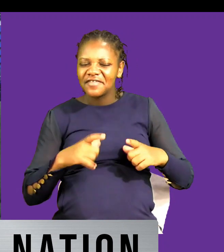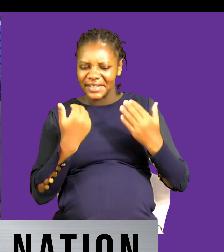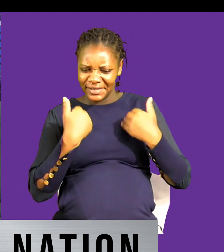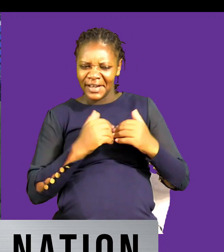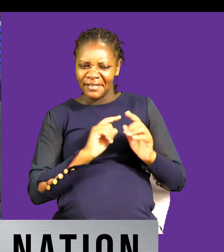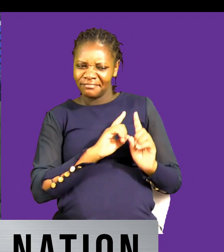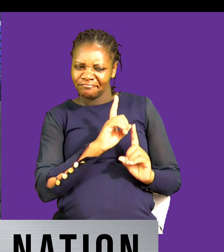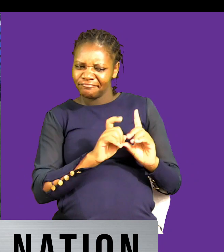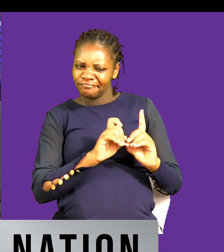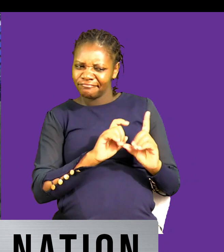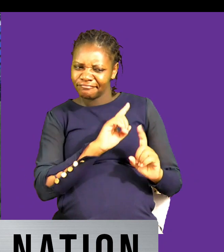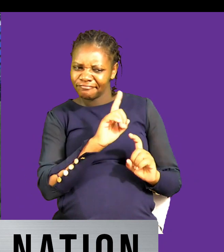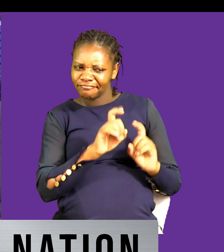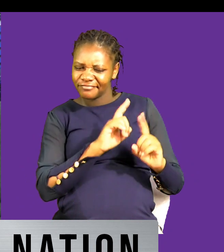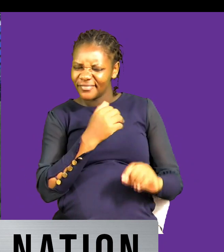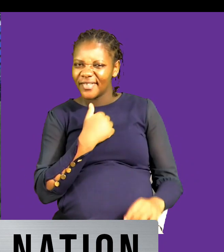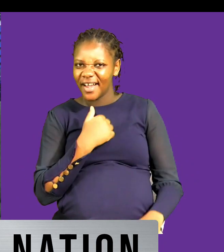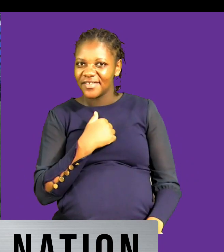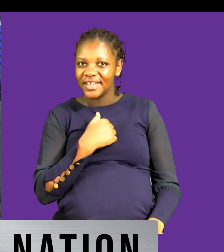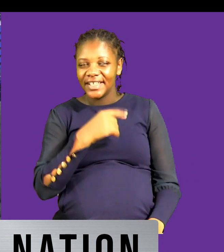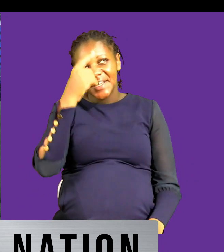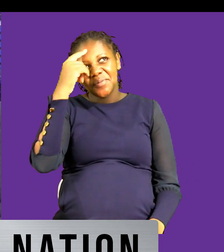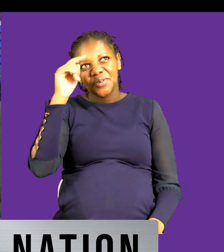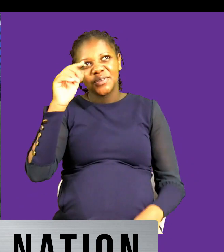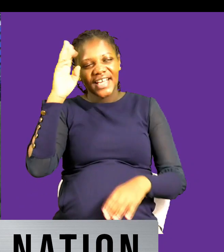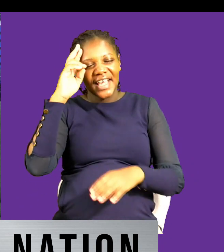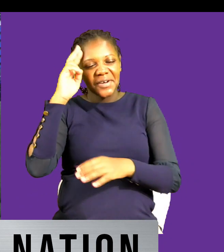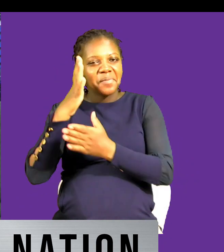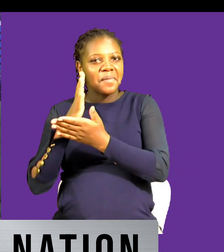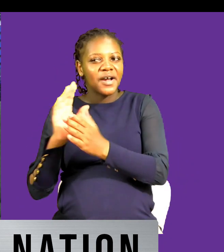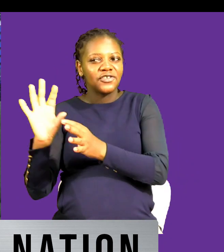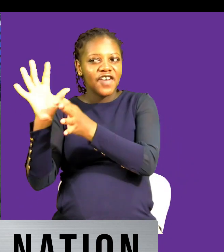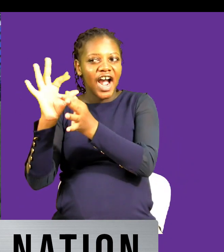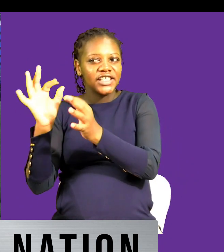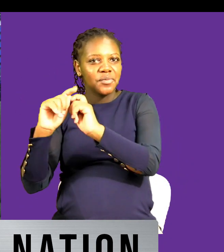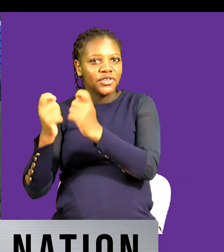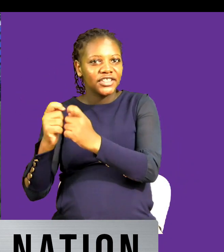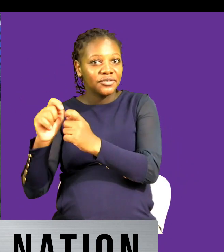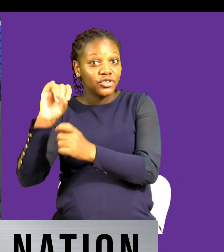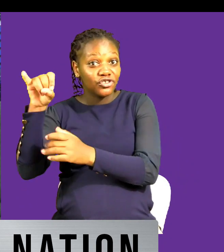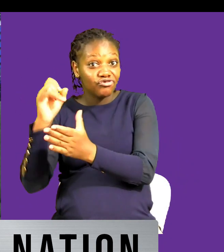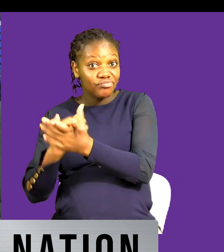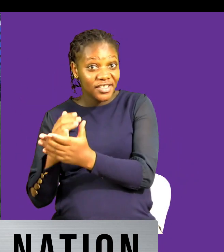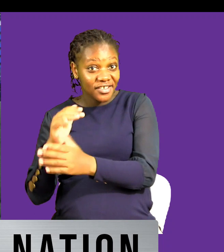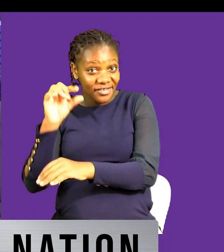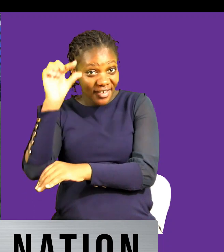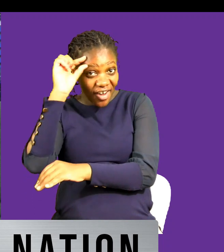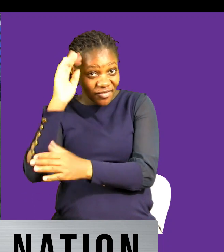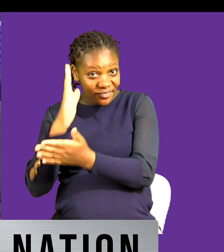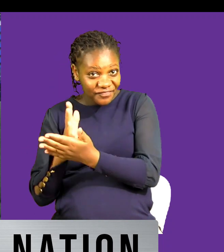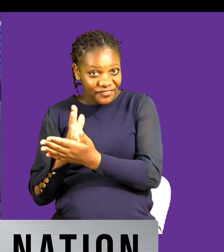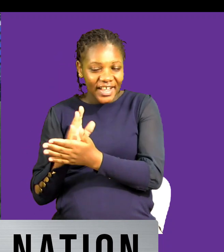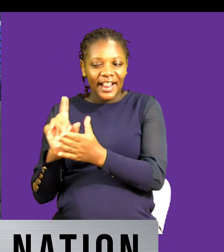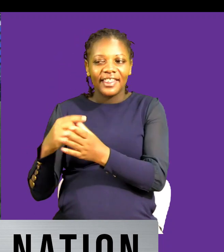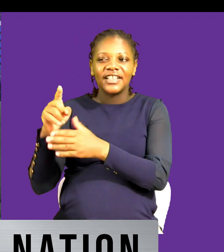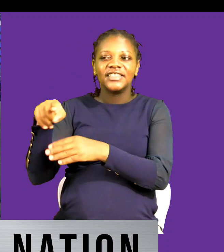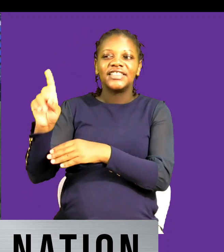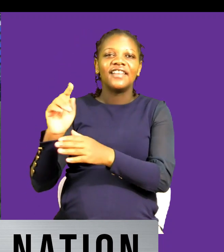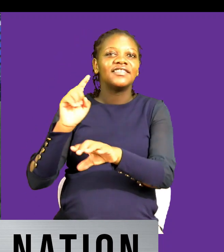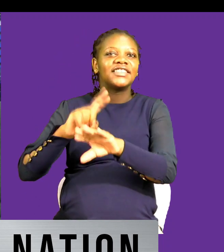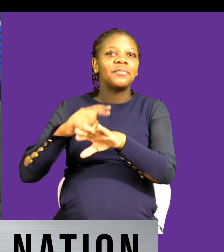of the things. A part of Azimio was Jubilee government, and they are the ones who basically, when we had the